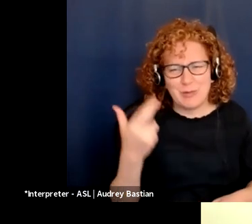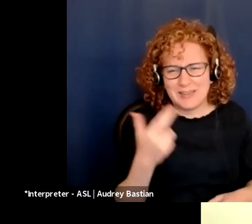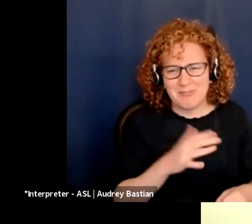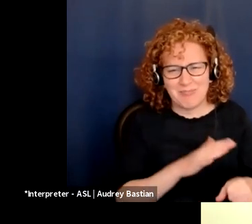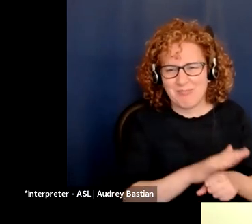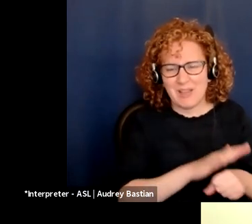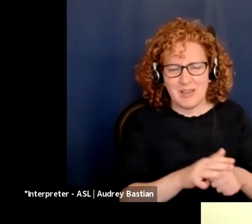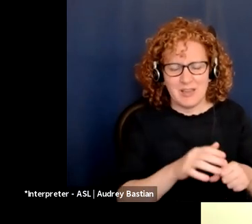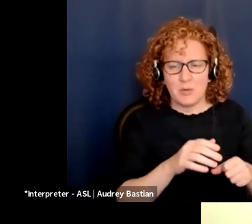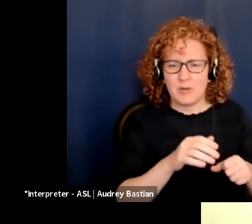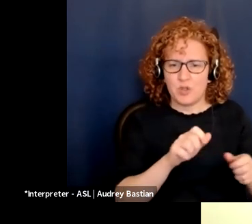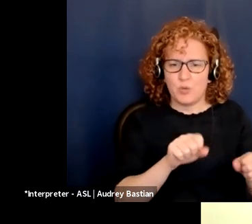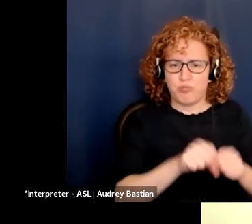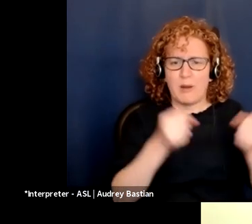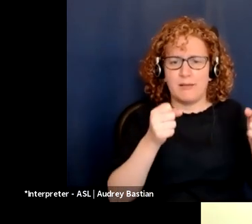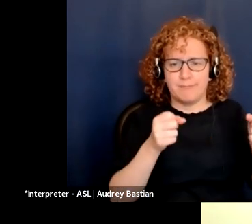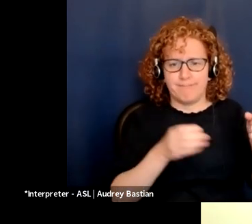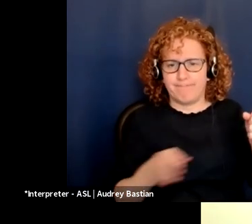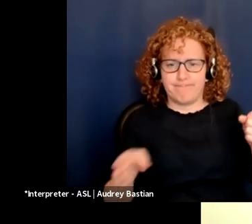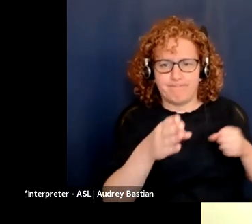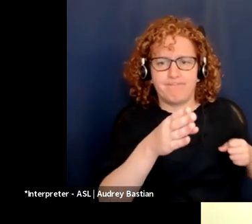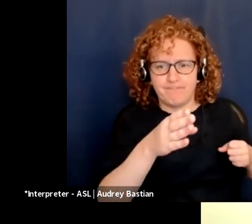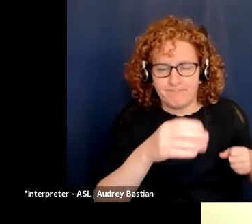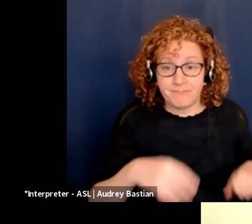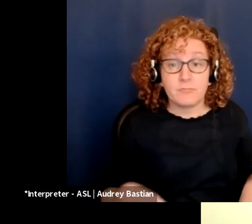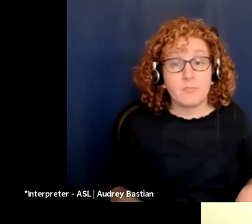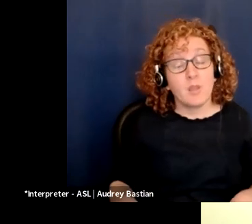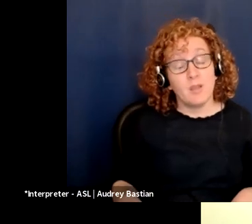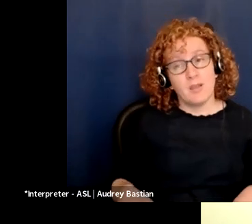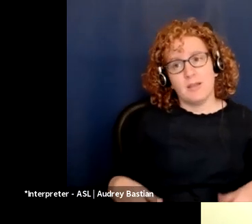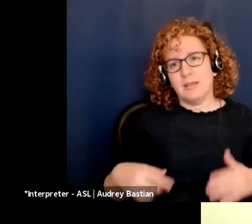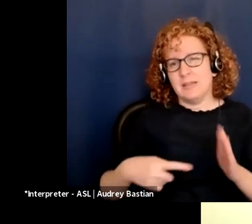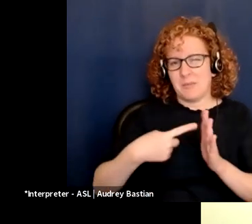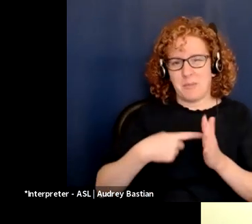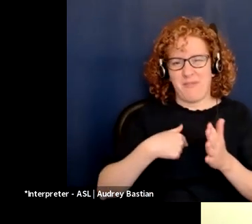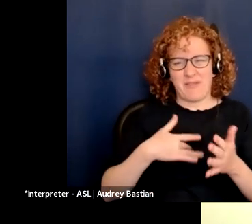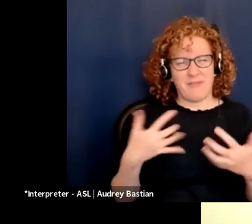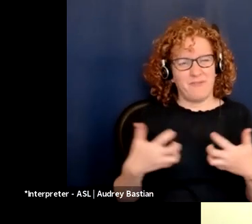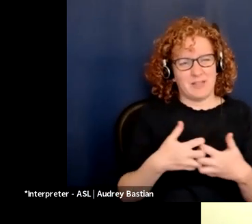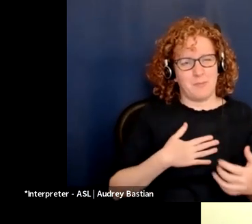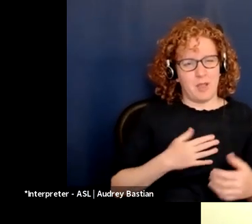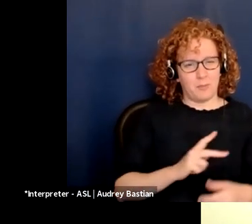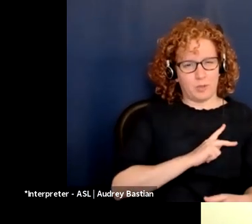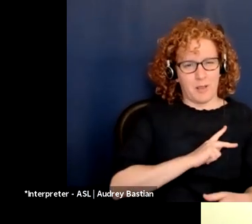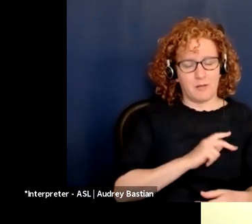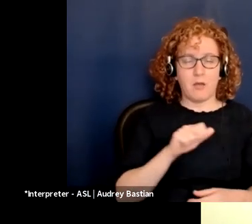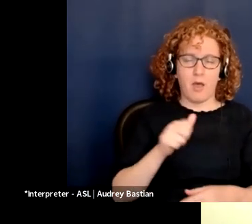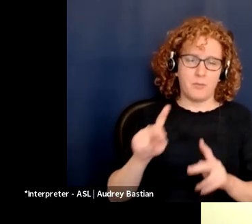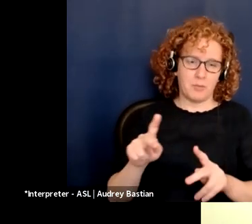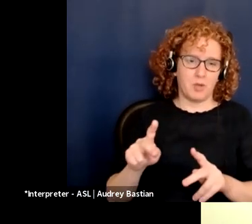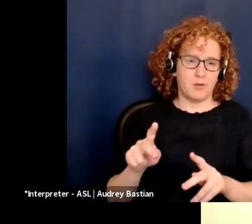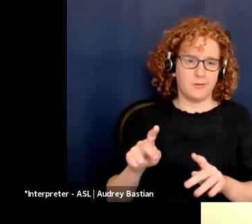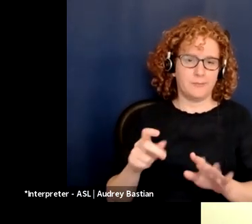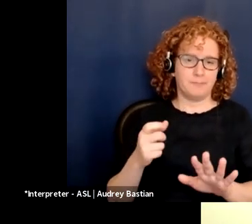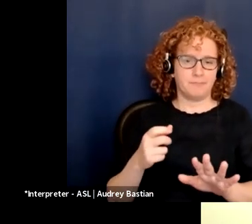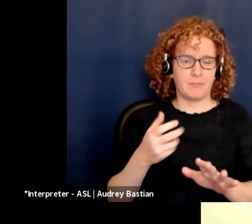And so, yeah, like sometimes, I don't know, maybe this is just a thing that fits with my personality and other people should take it and